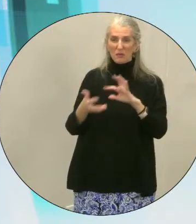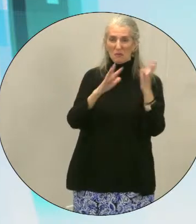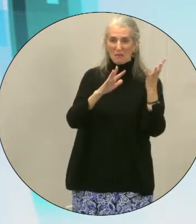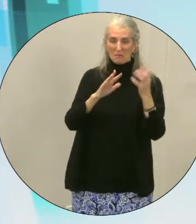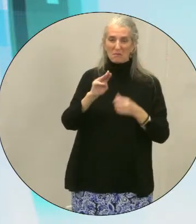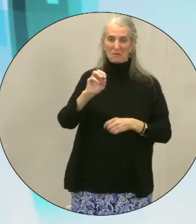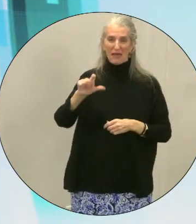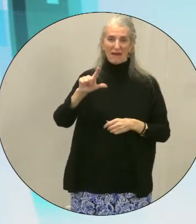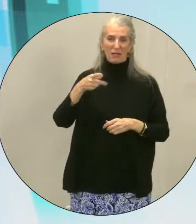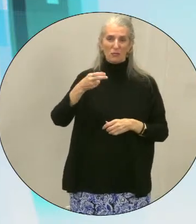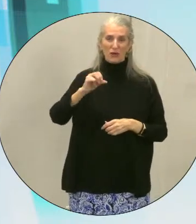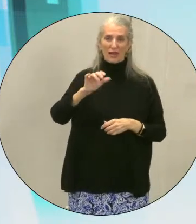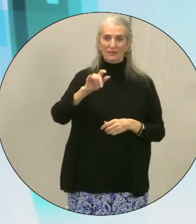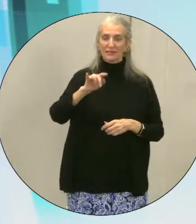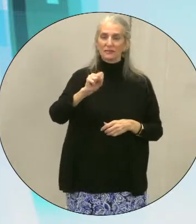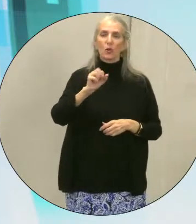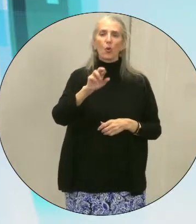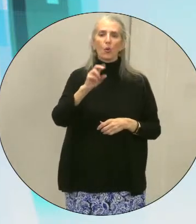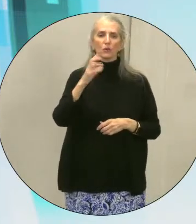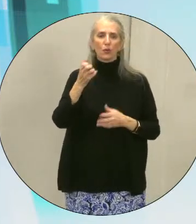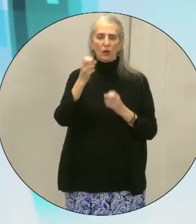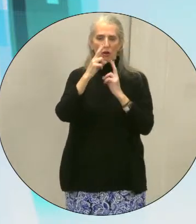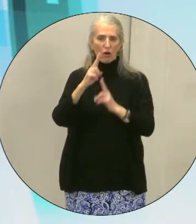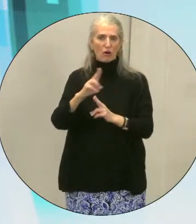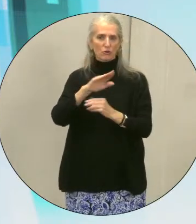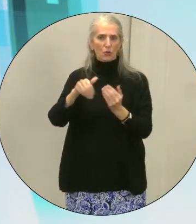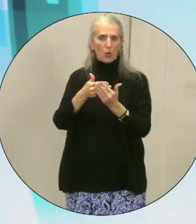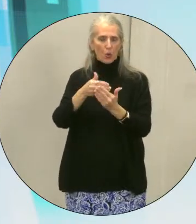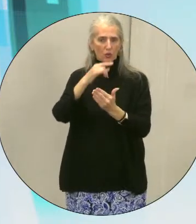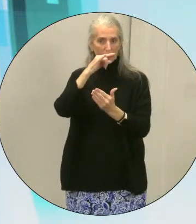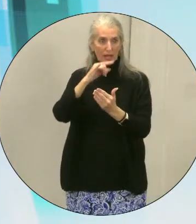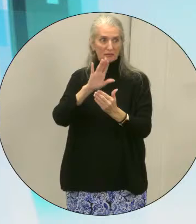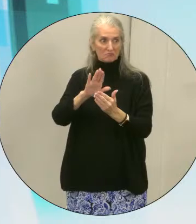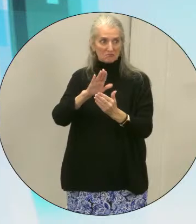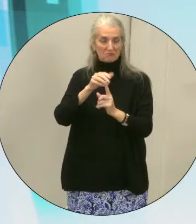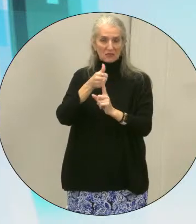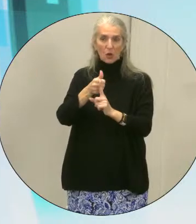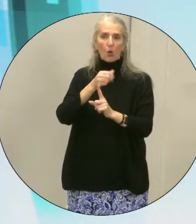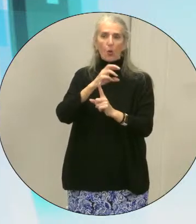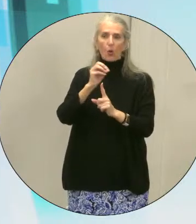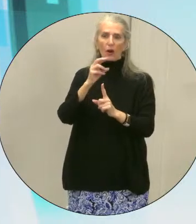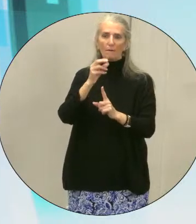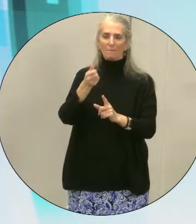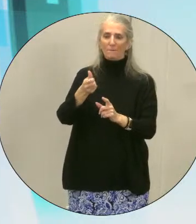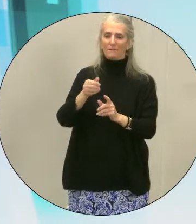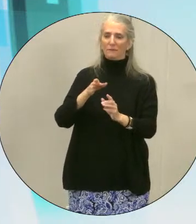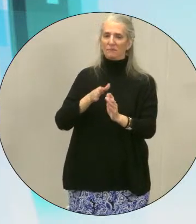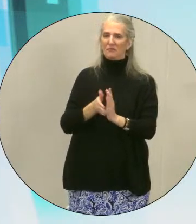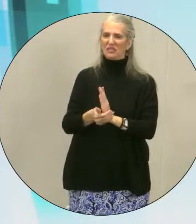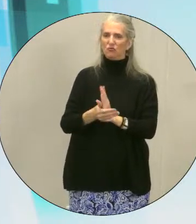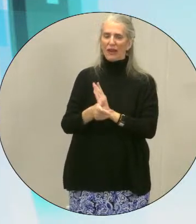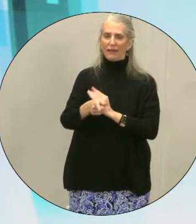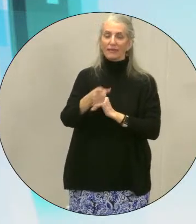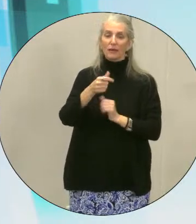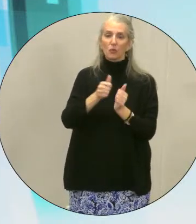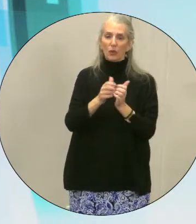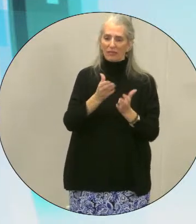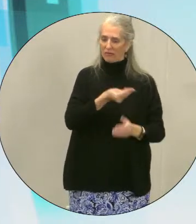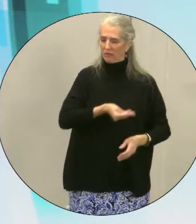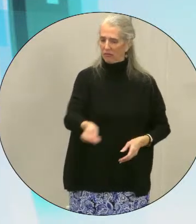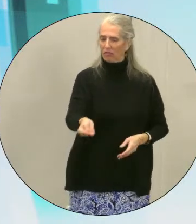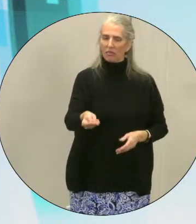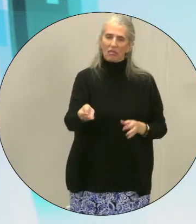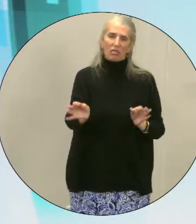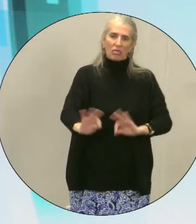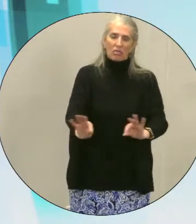the whole child by honoring expertise or betraying our students with untrained teachers and short-sighted compromise? Brain